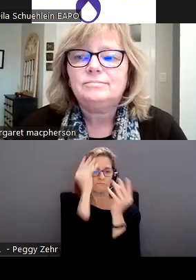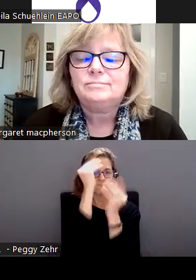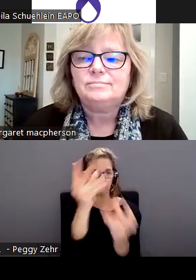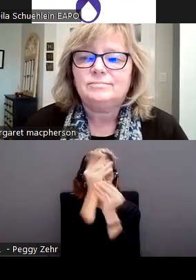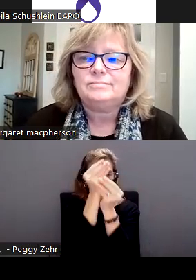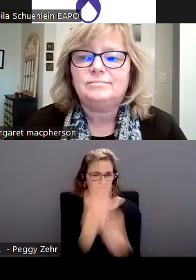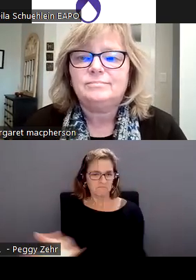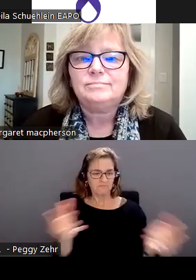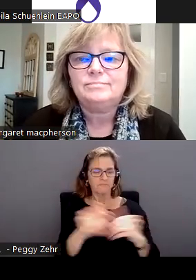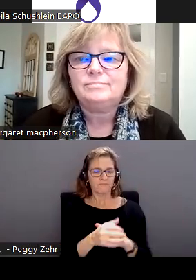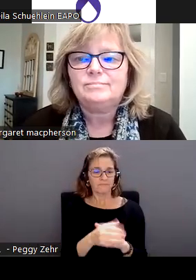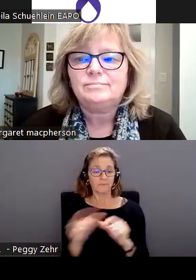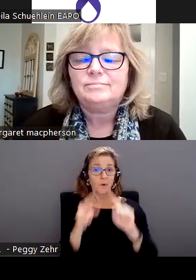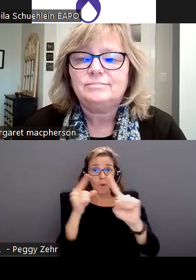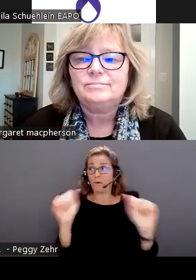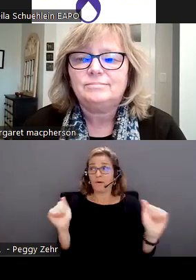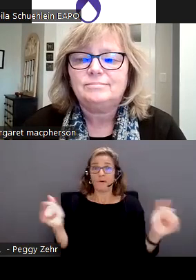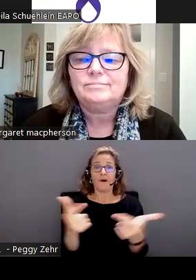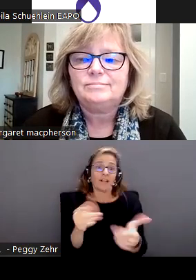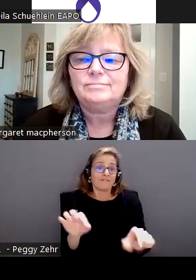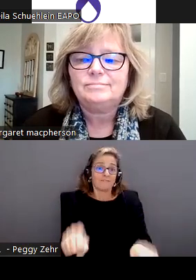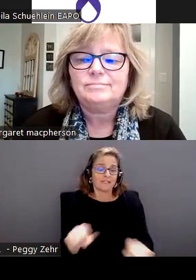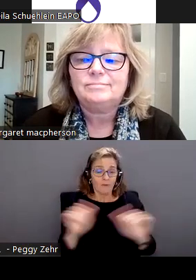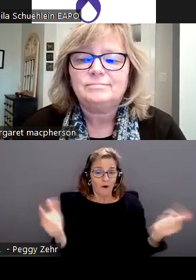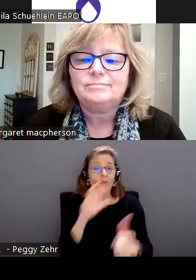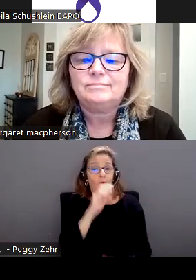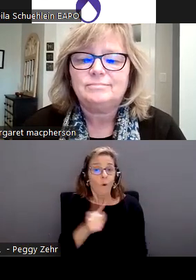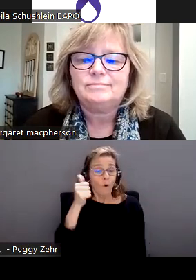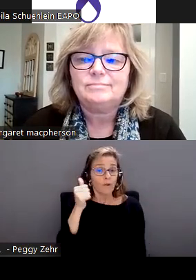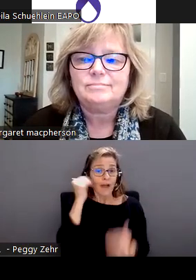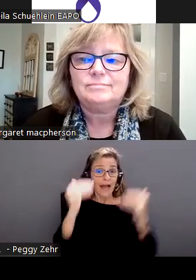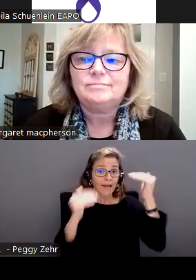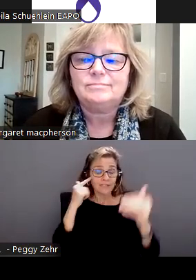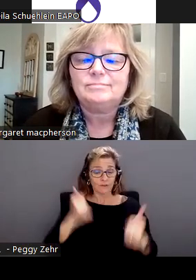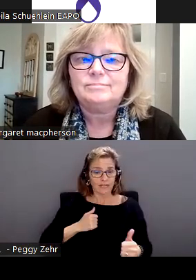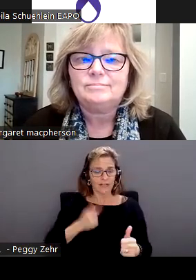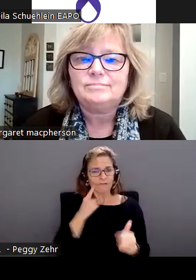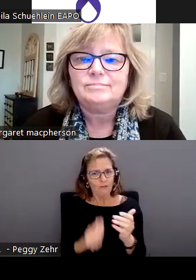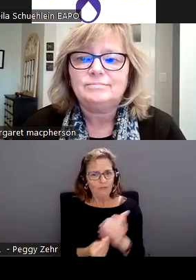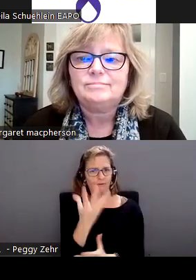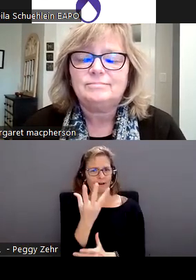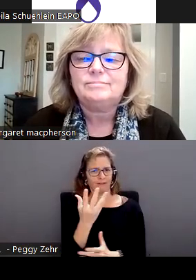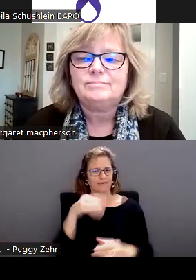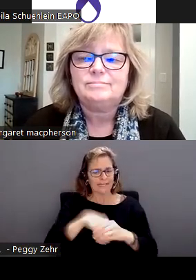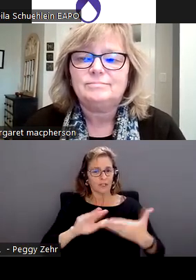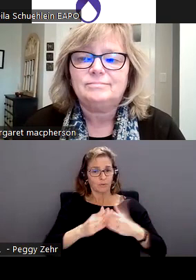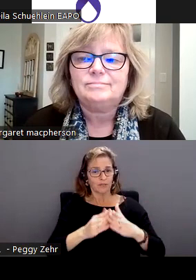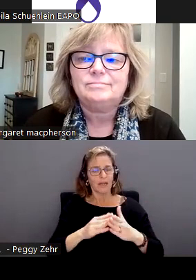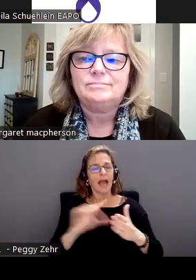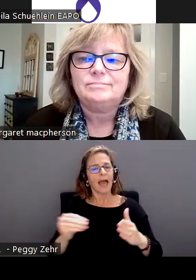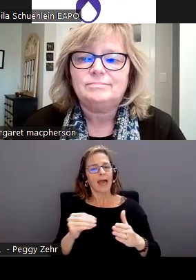if possible, all older adults in Canada can have the support they need to thrive within their communities and to be free from violence and